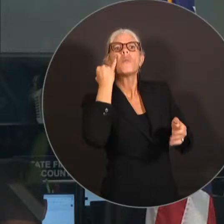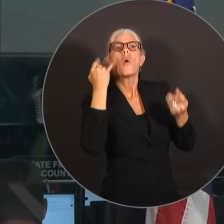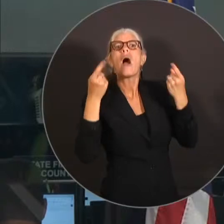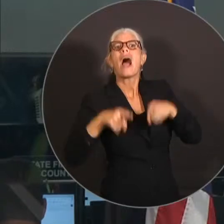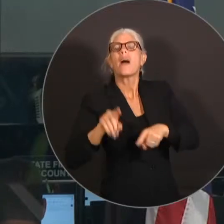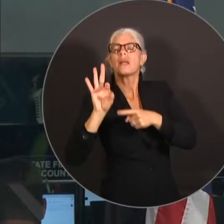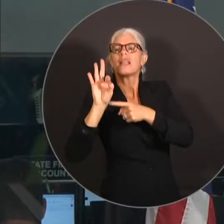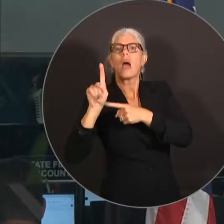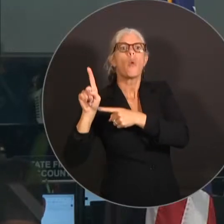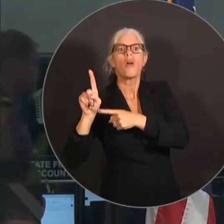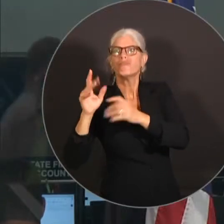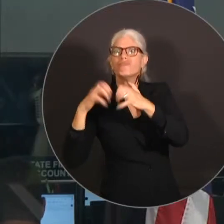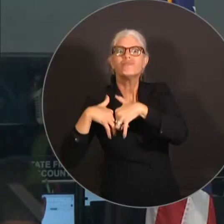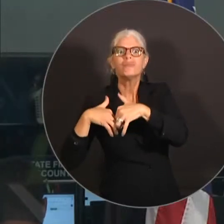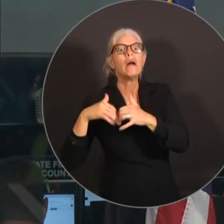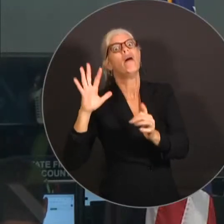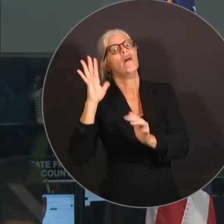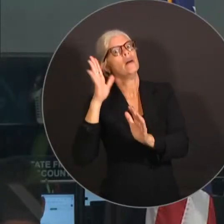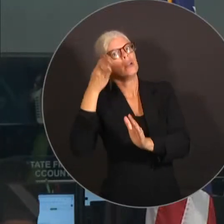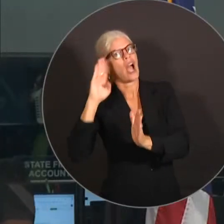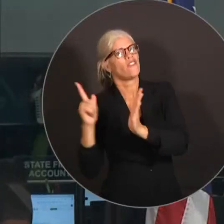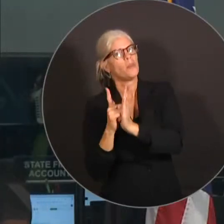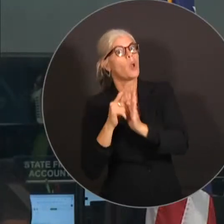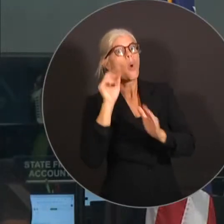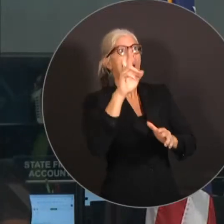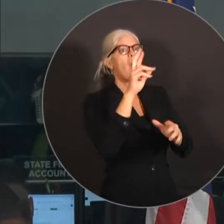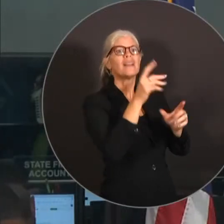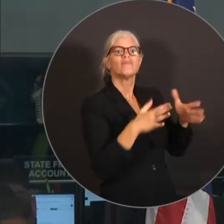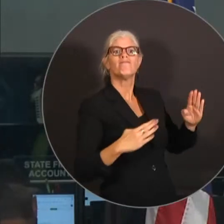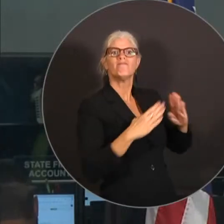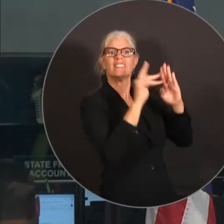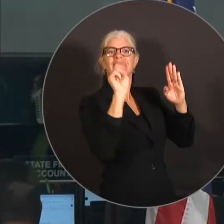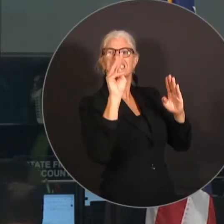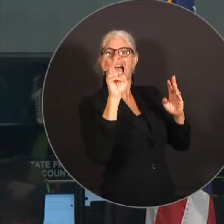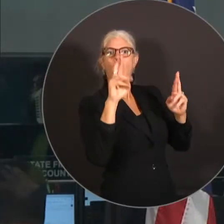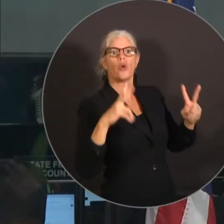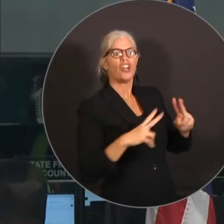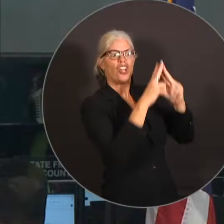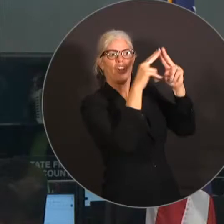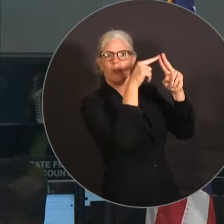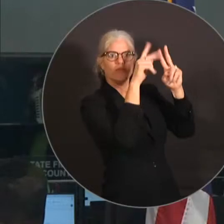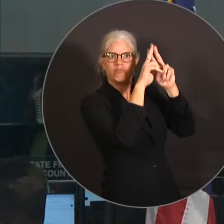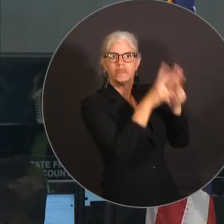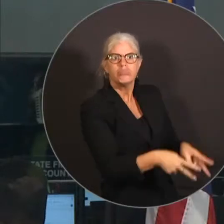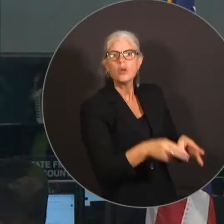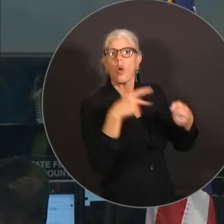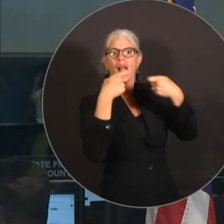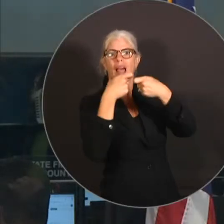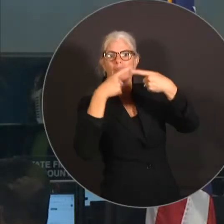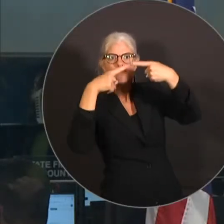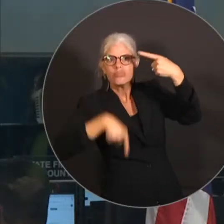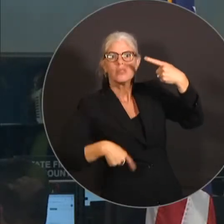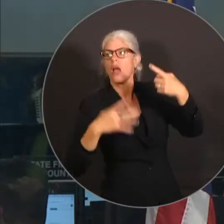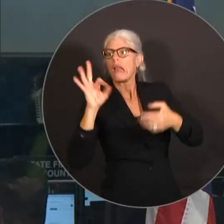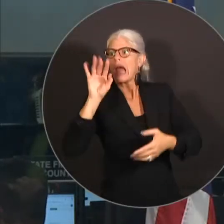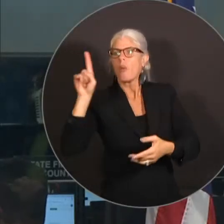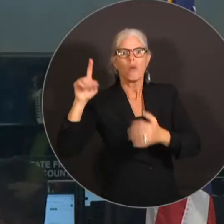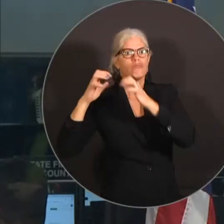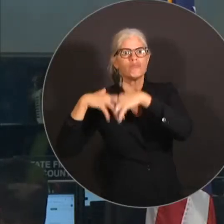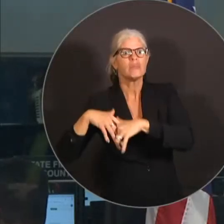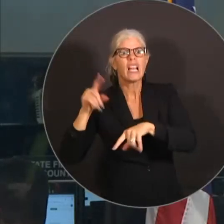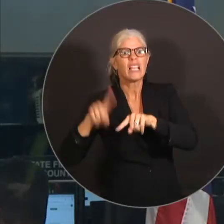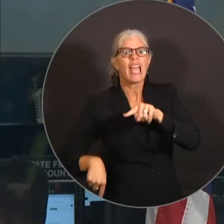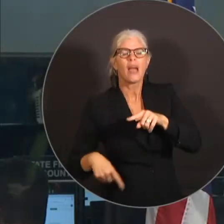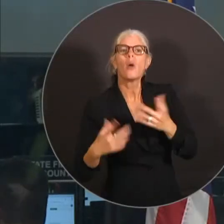or cell towers go down and people can't reach the hotline or 911 to call search and rescue? What should those